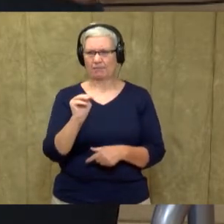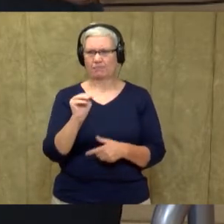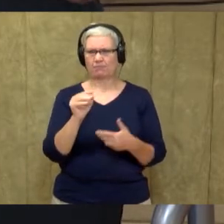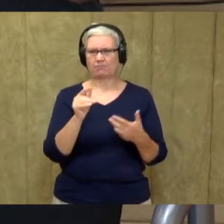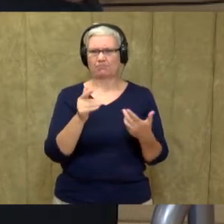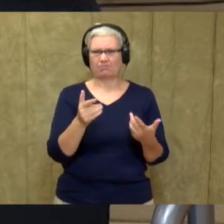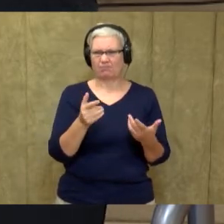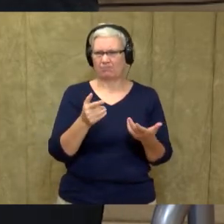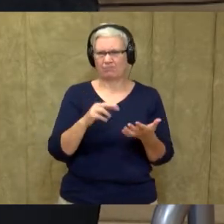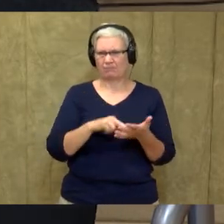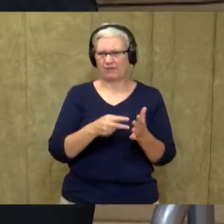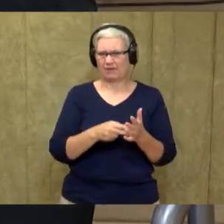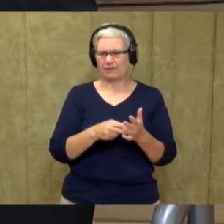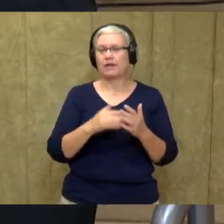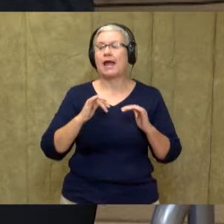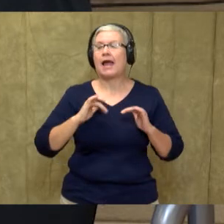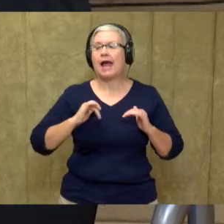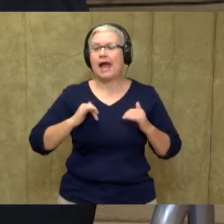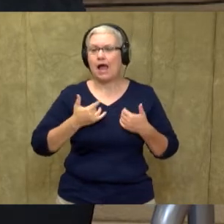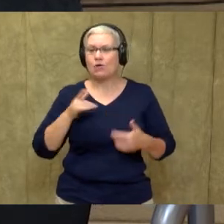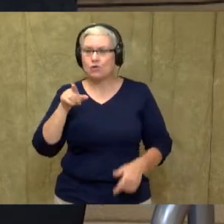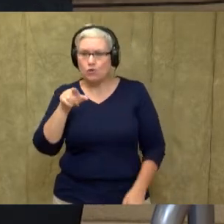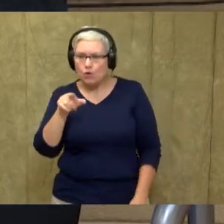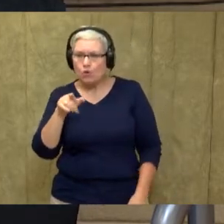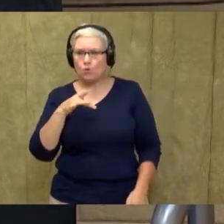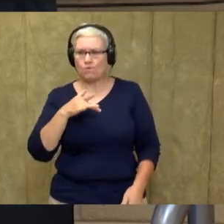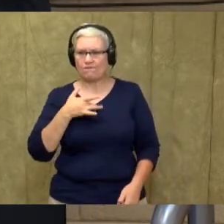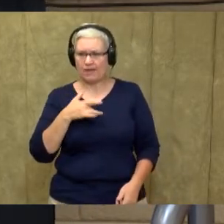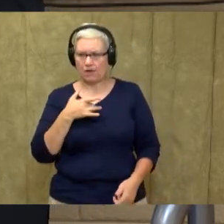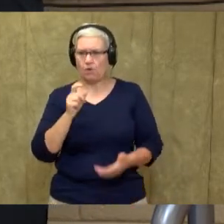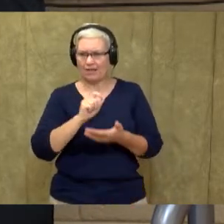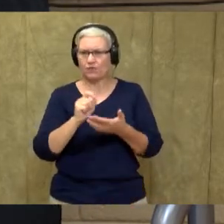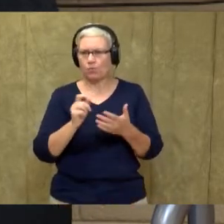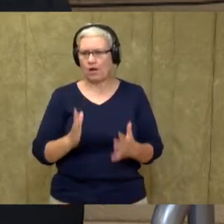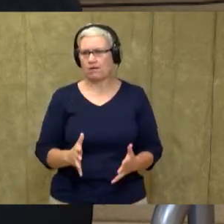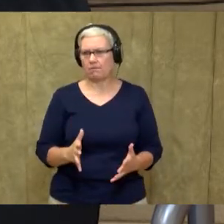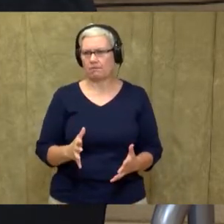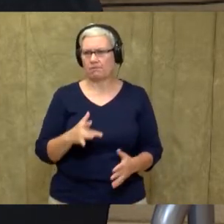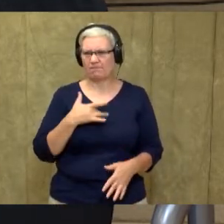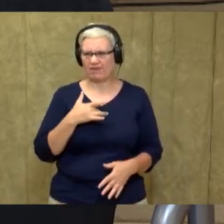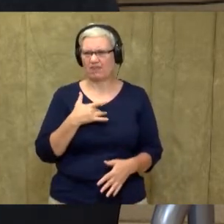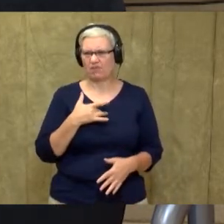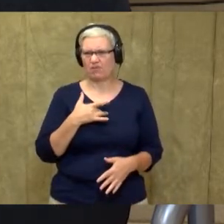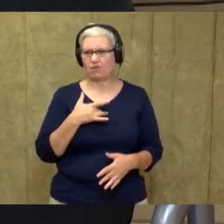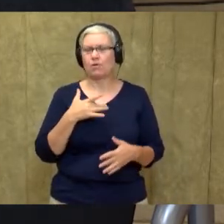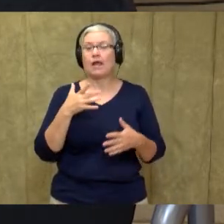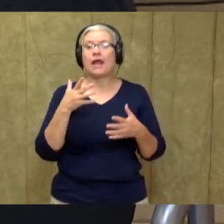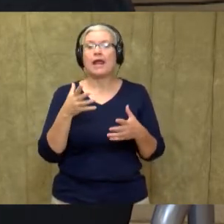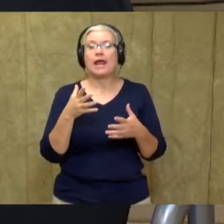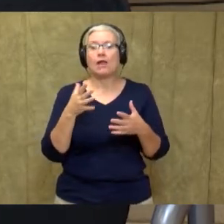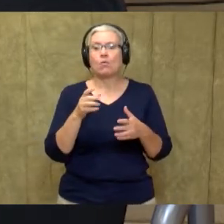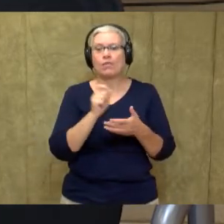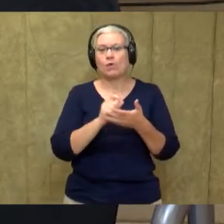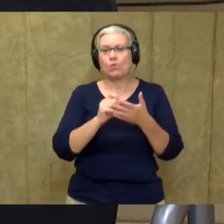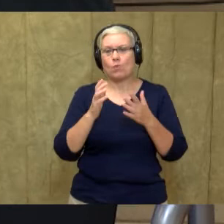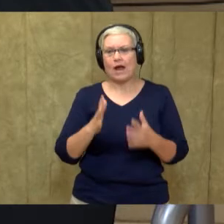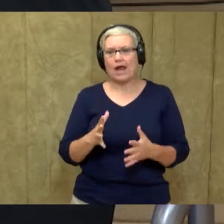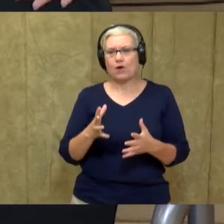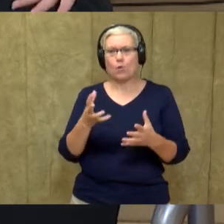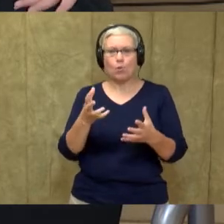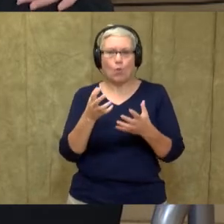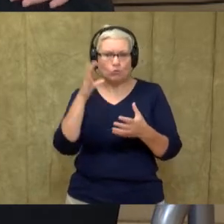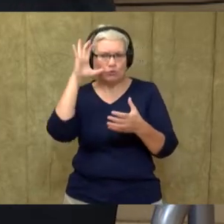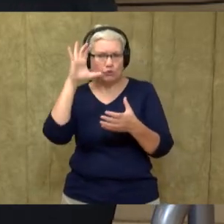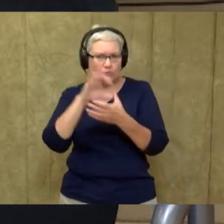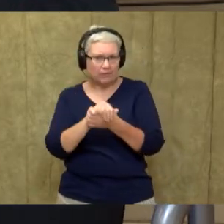the writer feels about a topic. So if you're reading a text, it's going to be what that writer is trying to get you to think or believe or